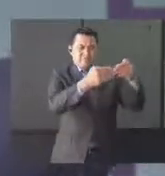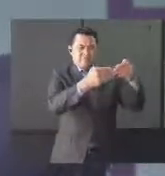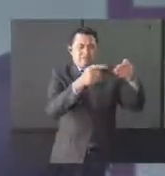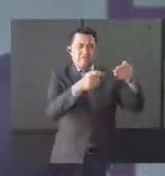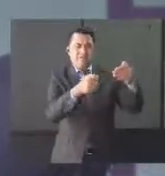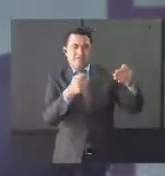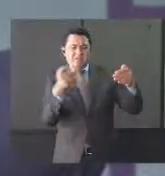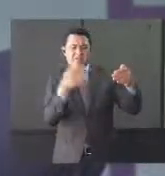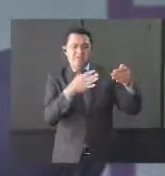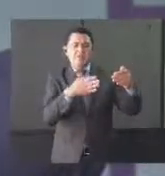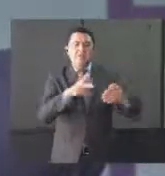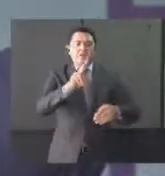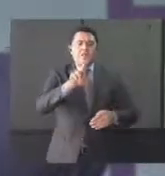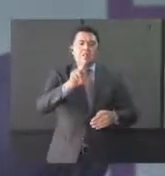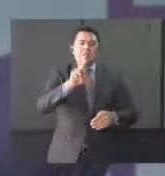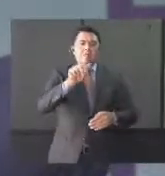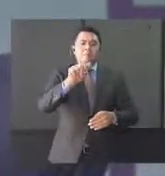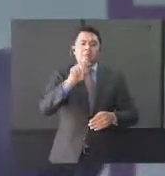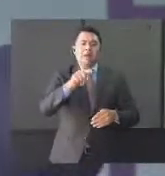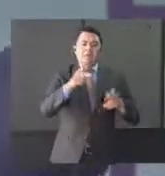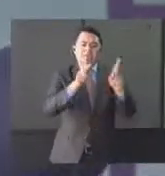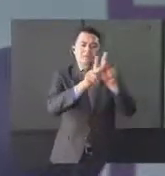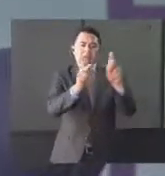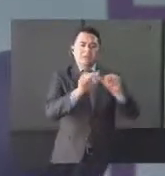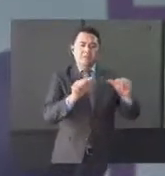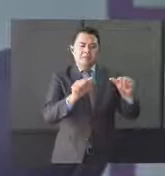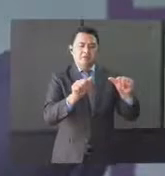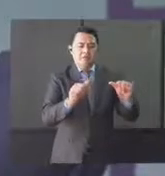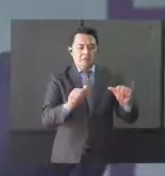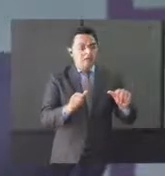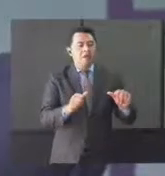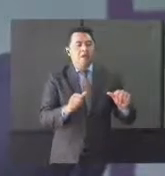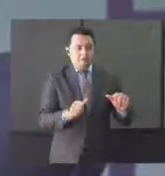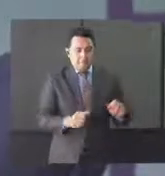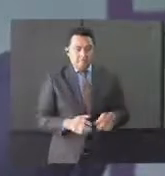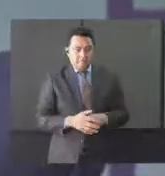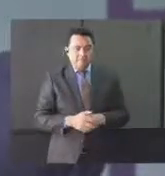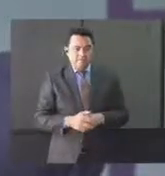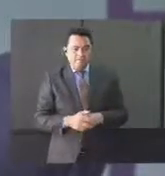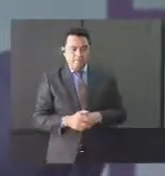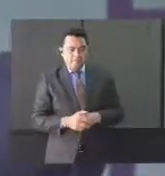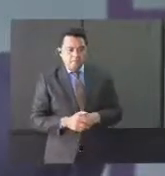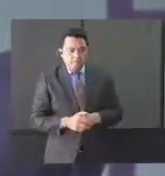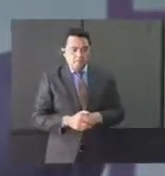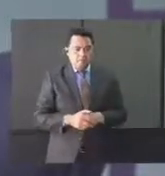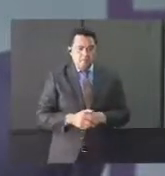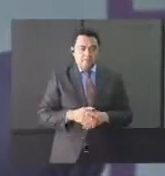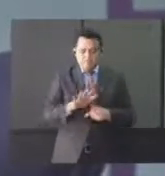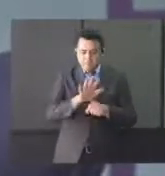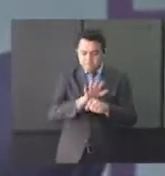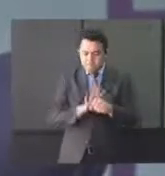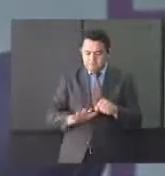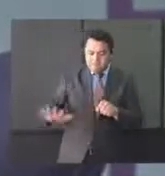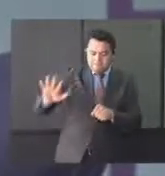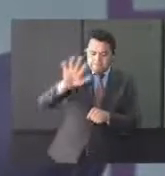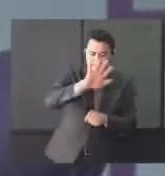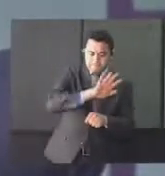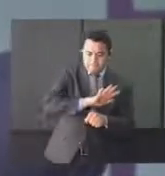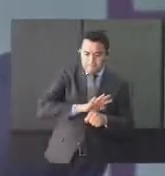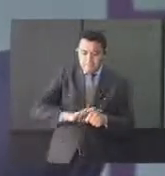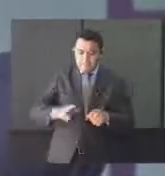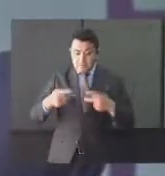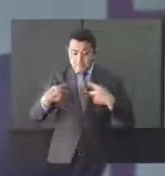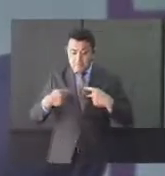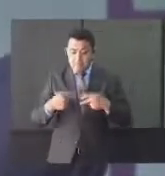walls that many times are raised by the European Union. We need to guarantee peace. We need to